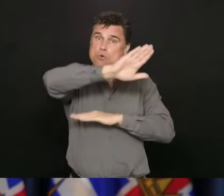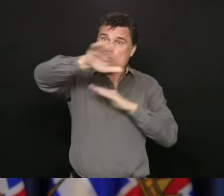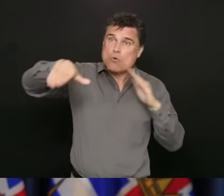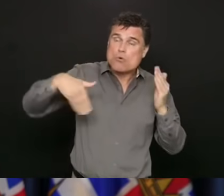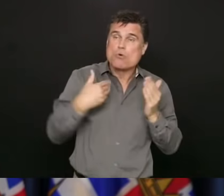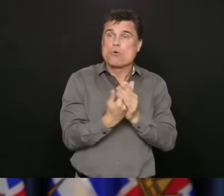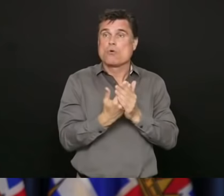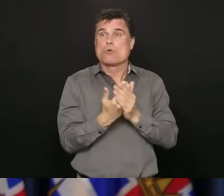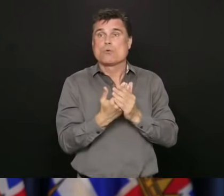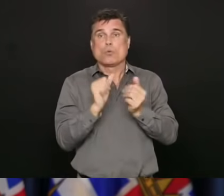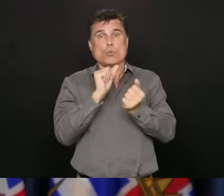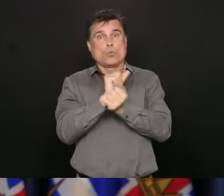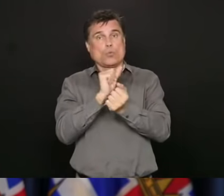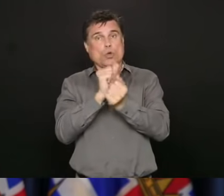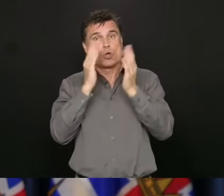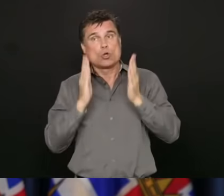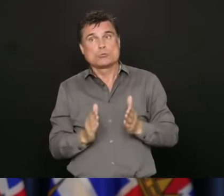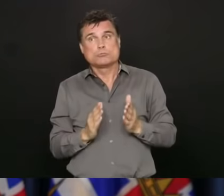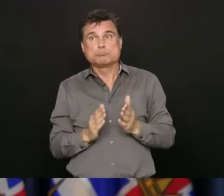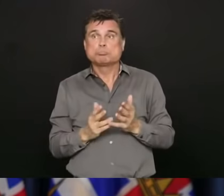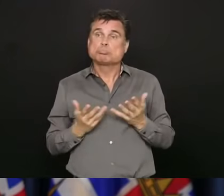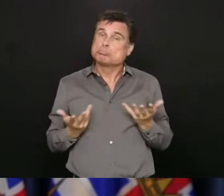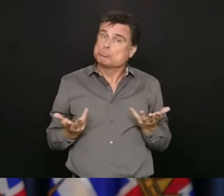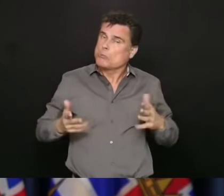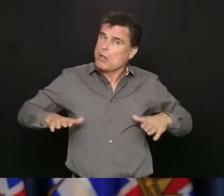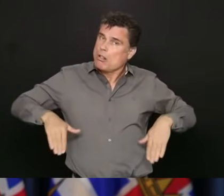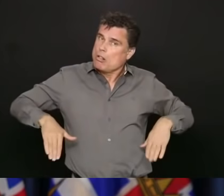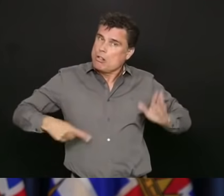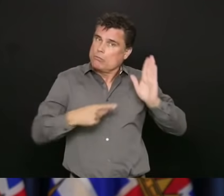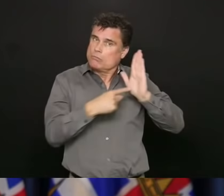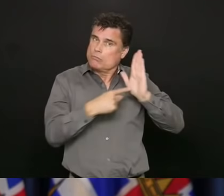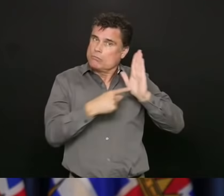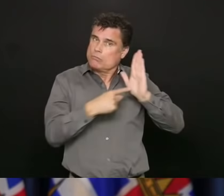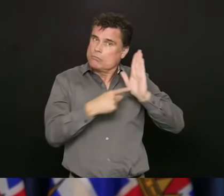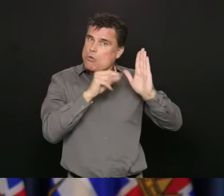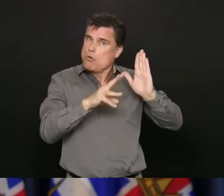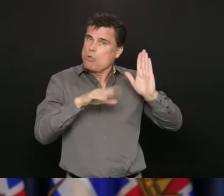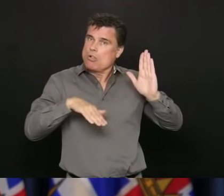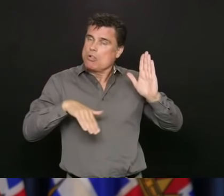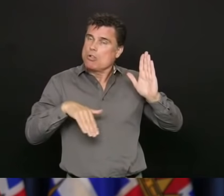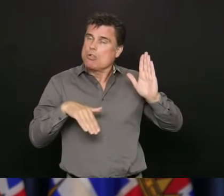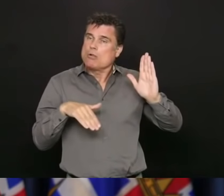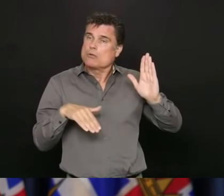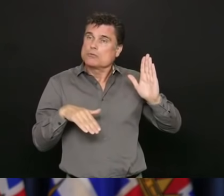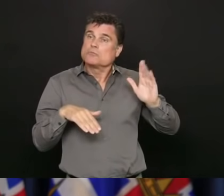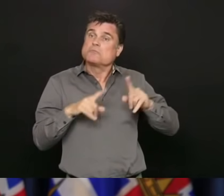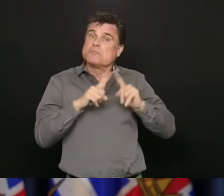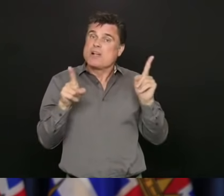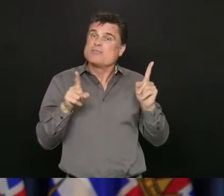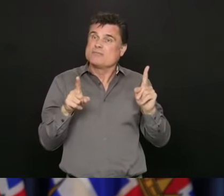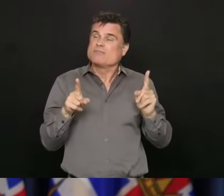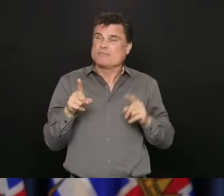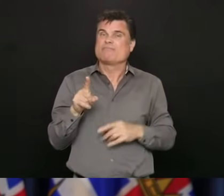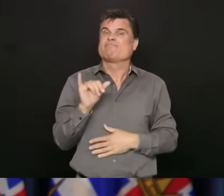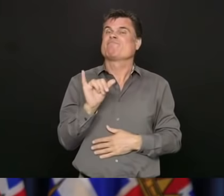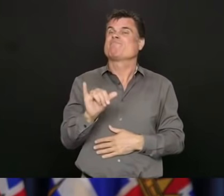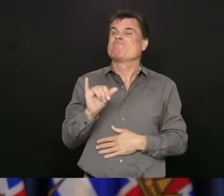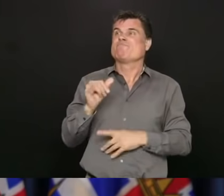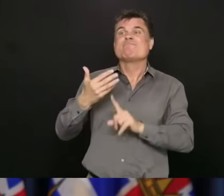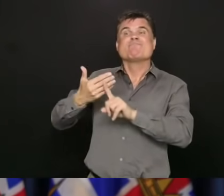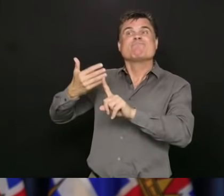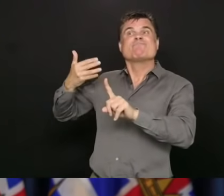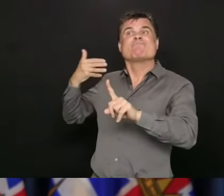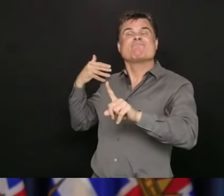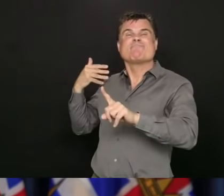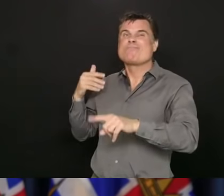no longer acceptable. And I don't want to pick on Mary again, but I recall doing my estimates debate here in the